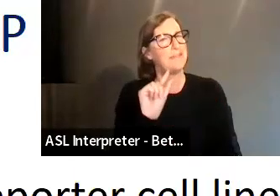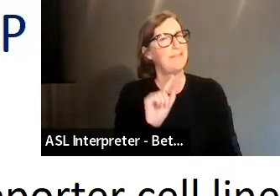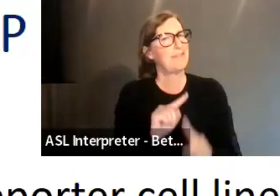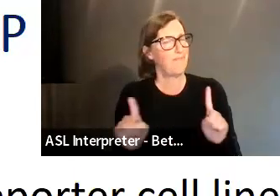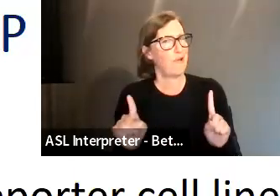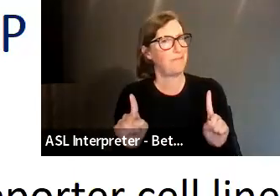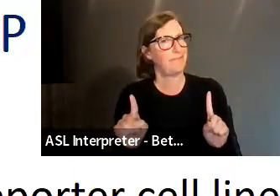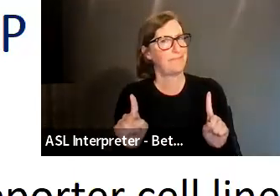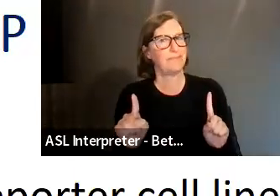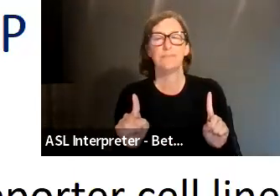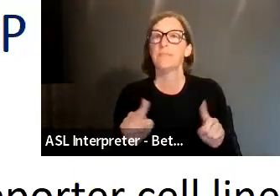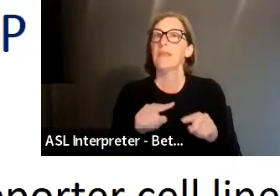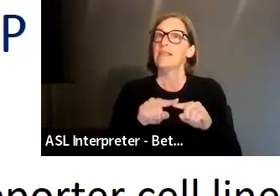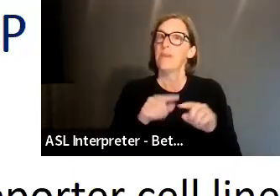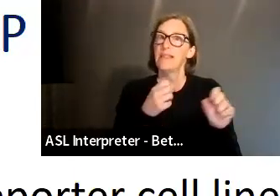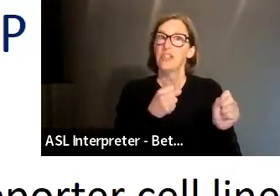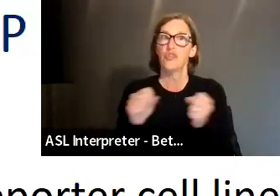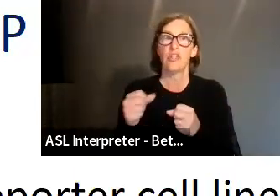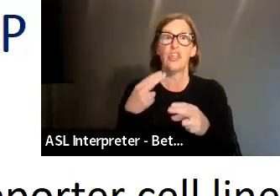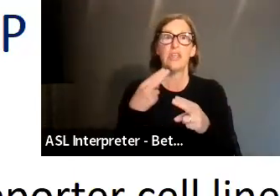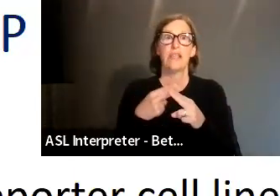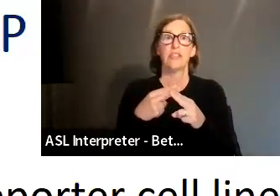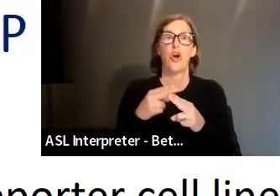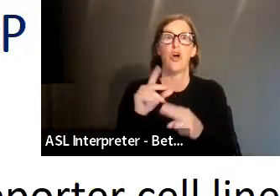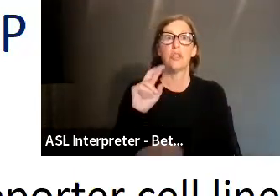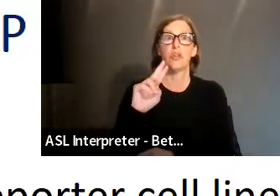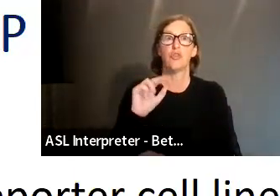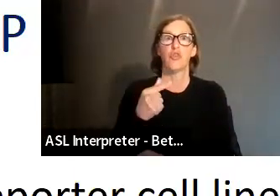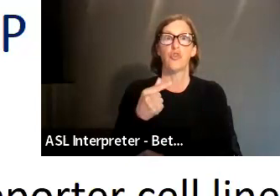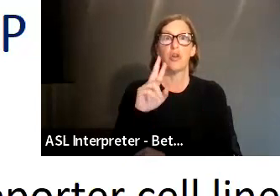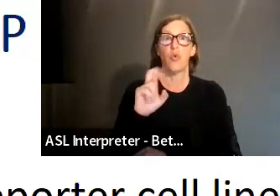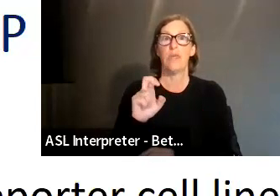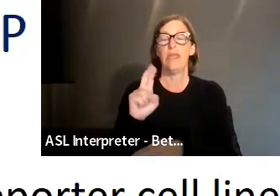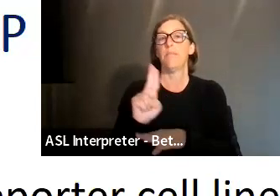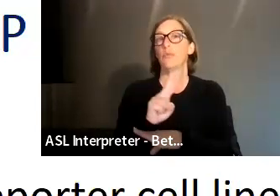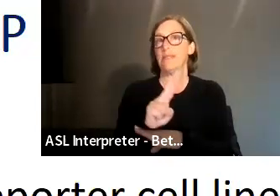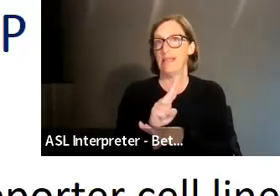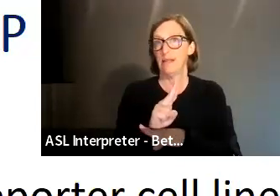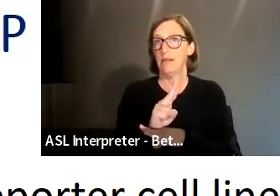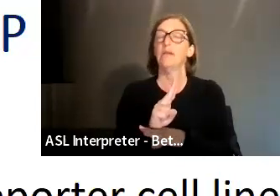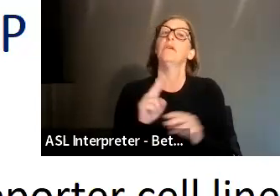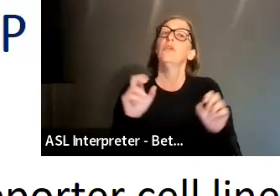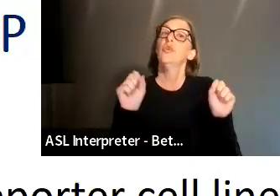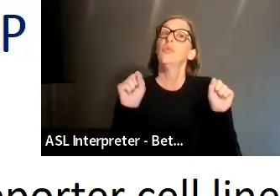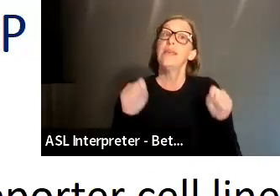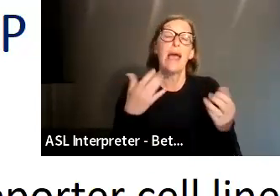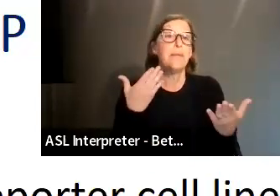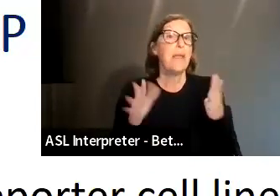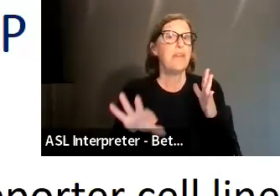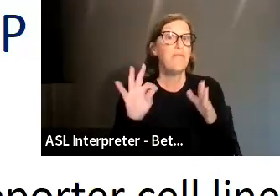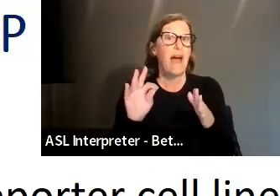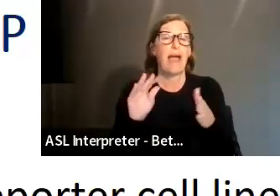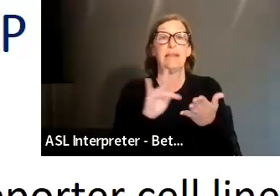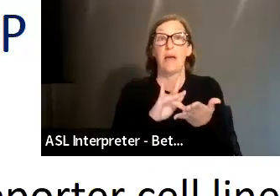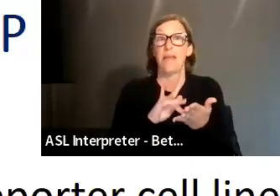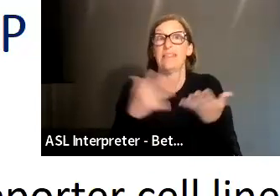and it's based on a strategy that is called drug repurposing. And the idea is that we can maybe find a drug that is already